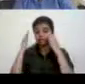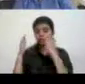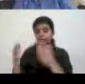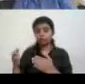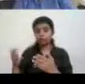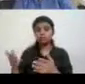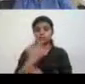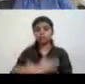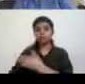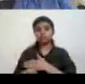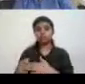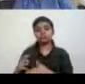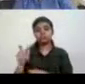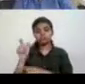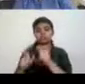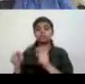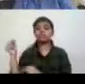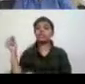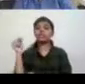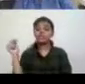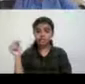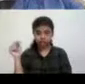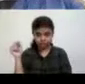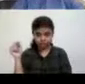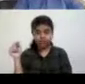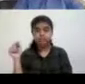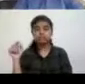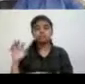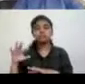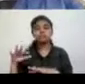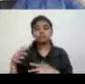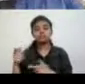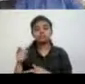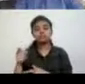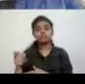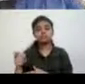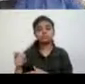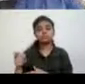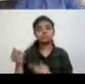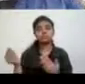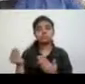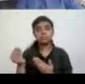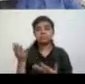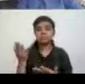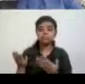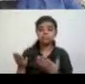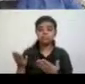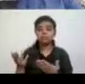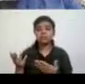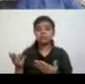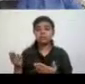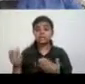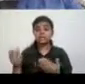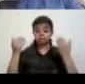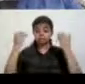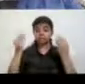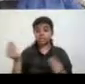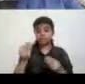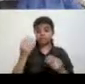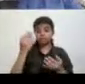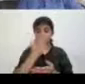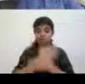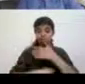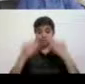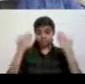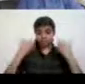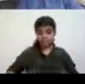disablement was a negative thing and that it was something that could be applied to people with certain physical or, or, uh,